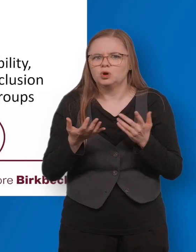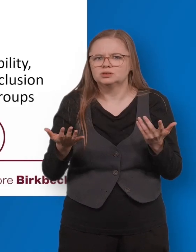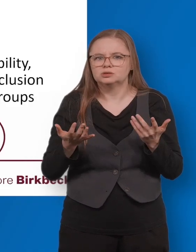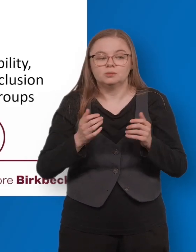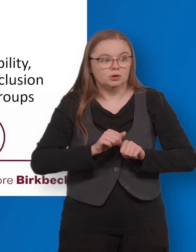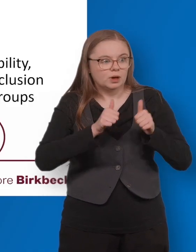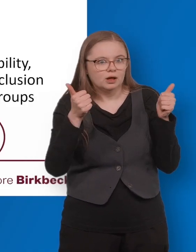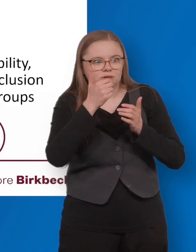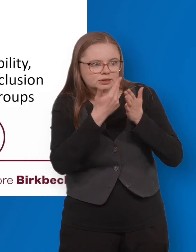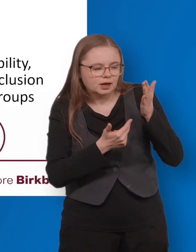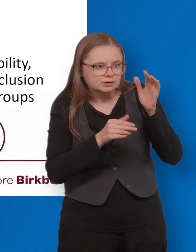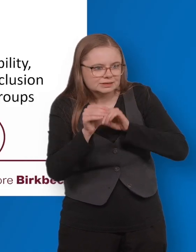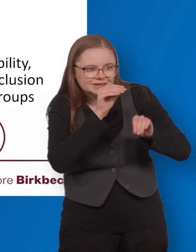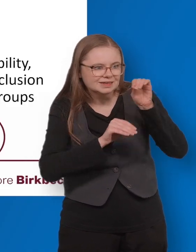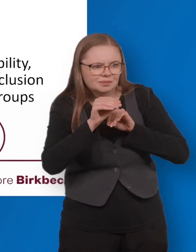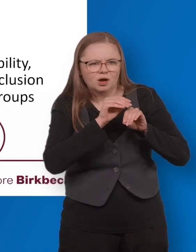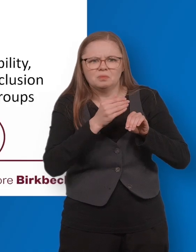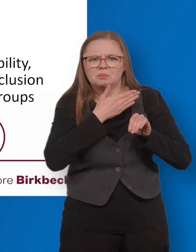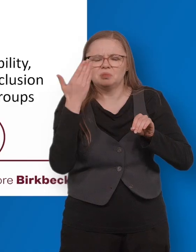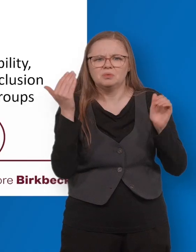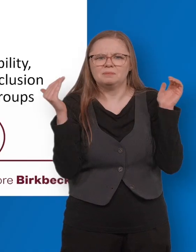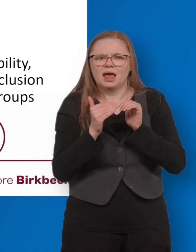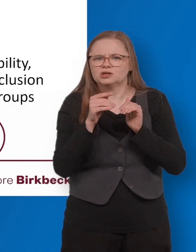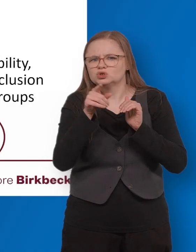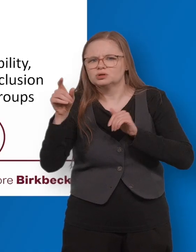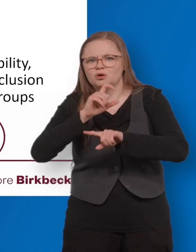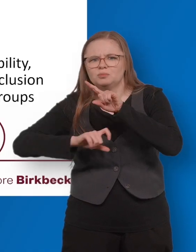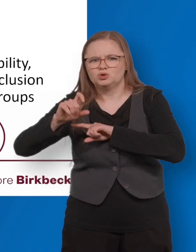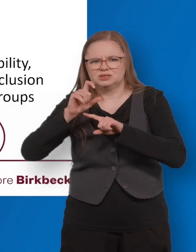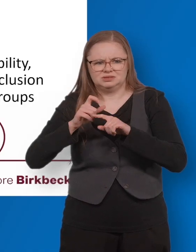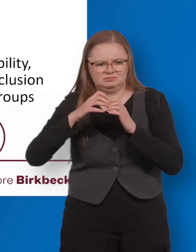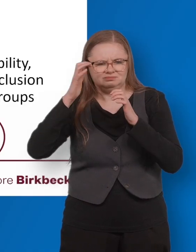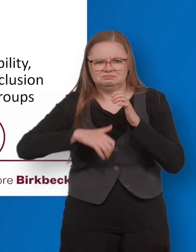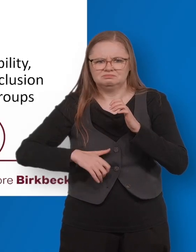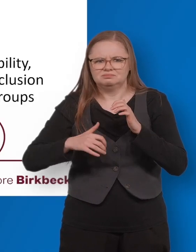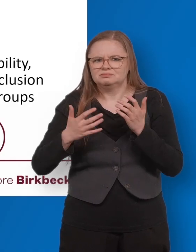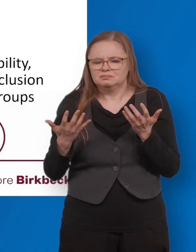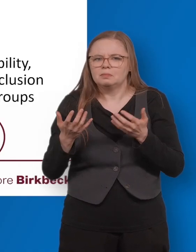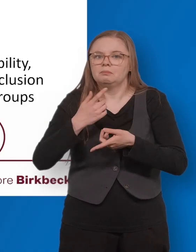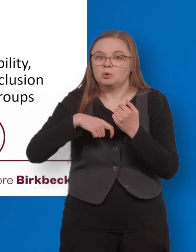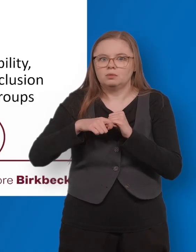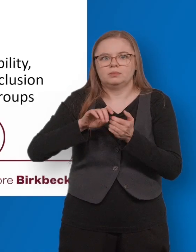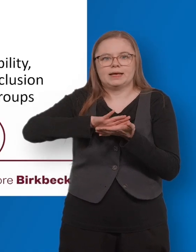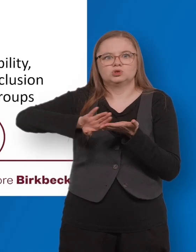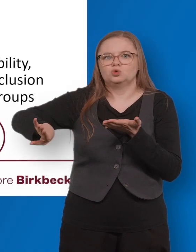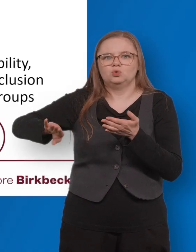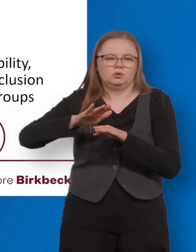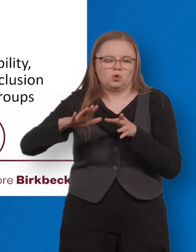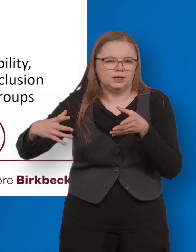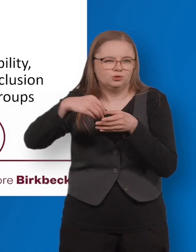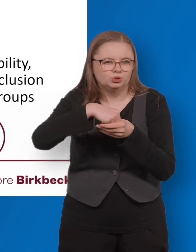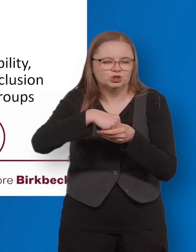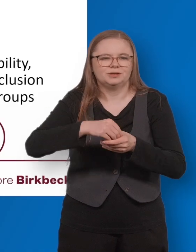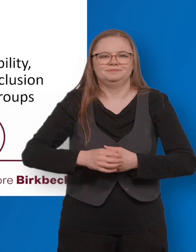flat or it doesn't meet the needs of certain communities, you're creating exclusion rather than